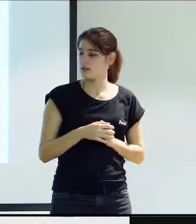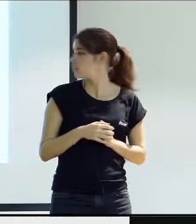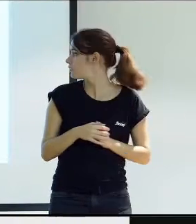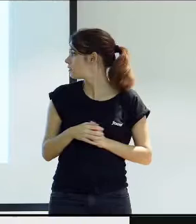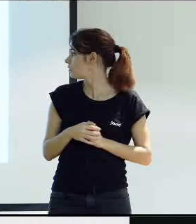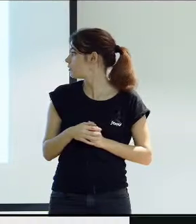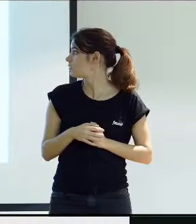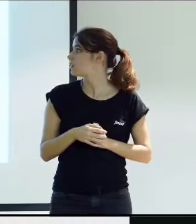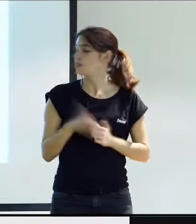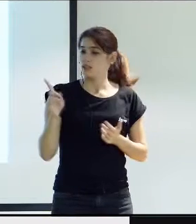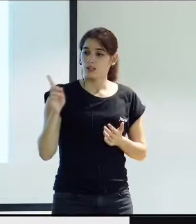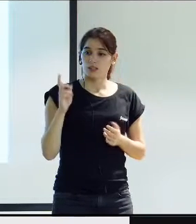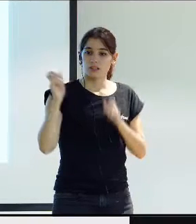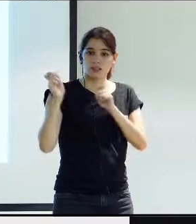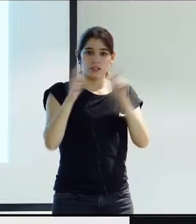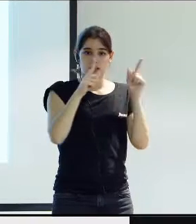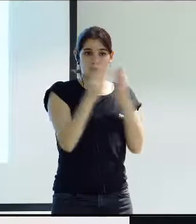slide 5.